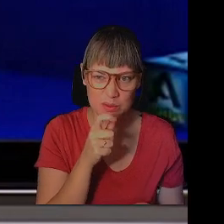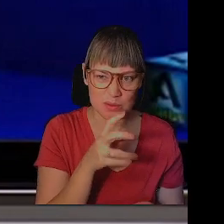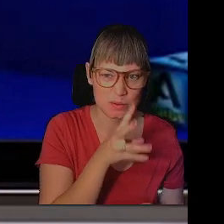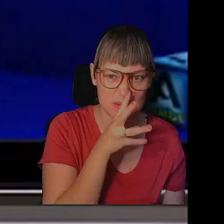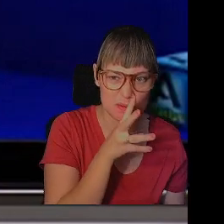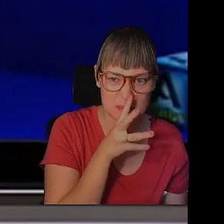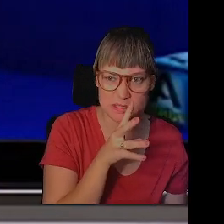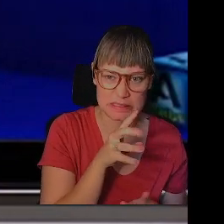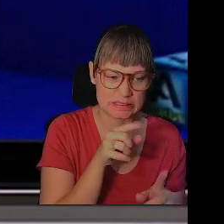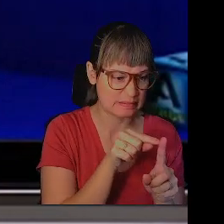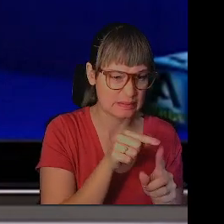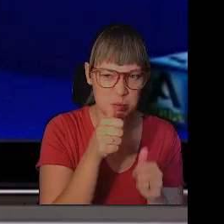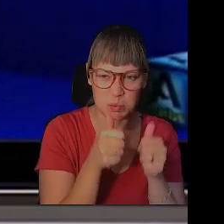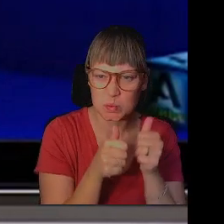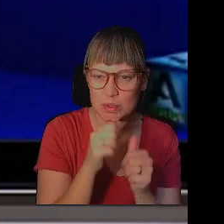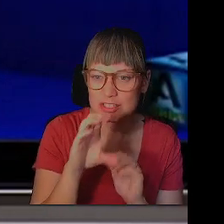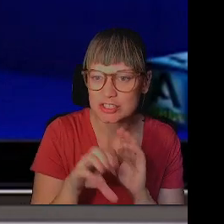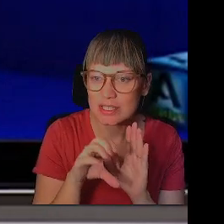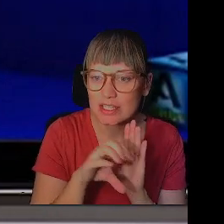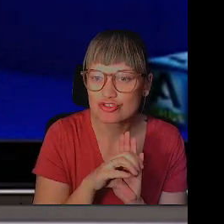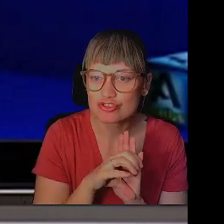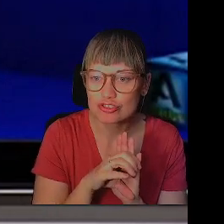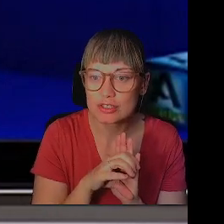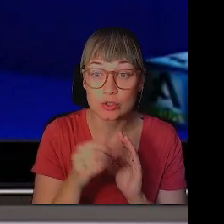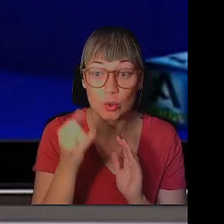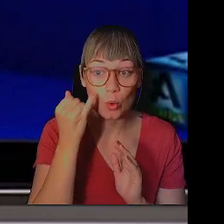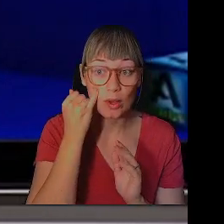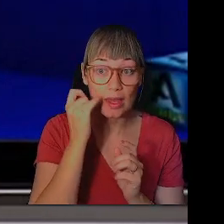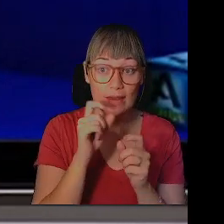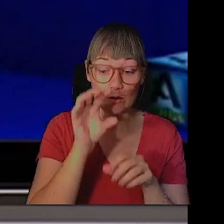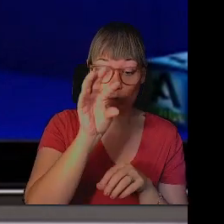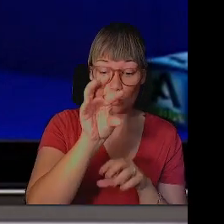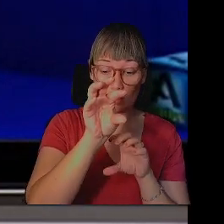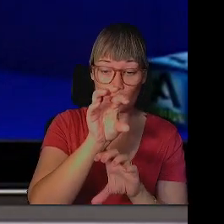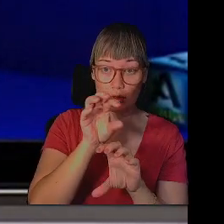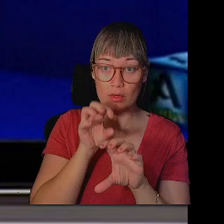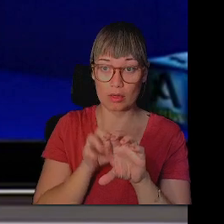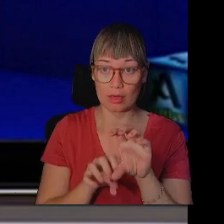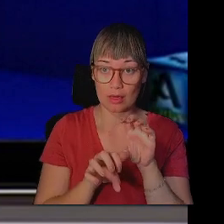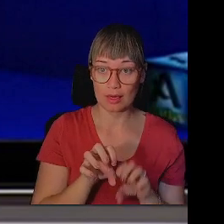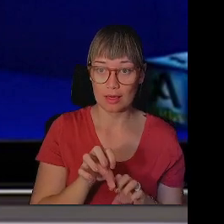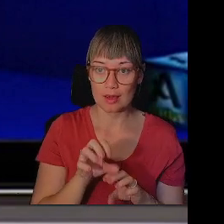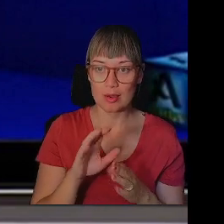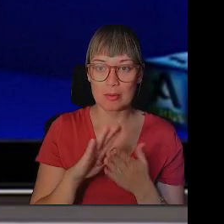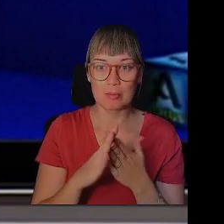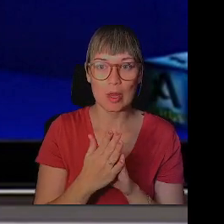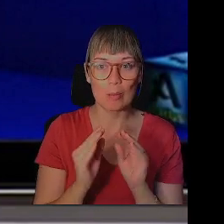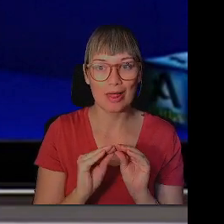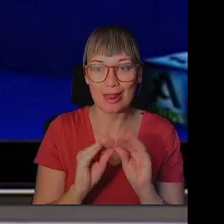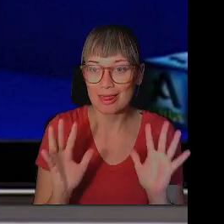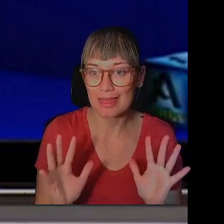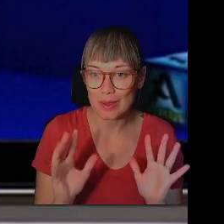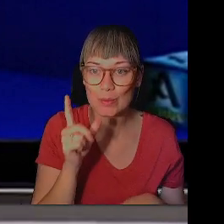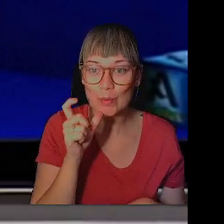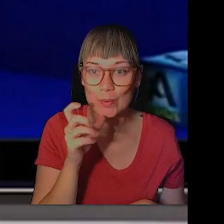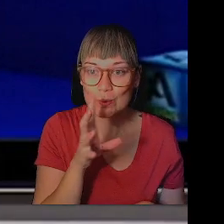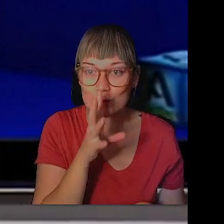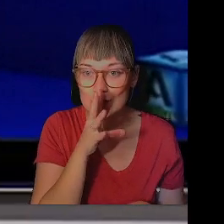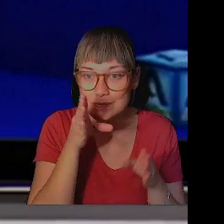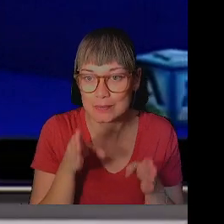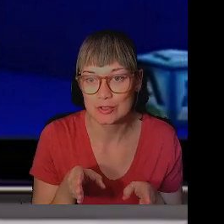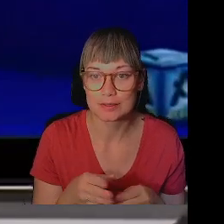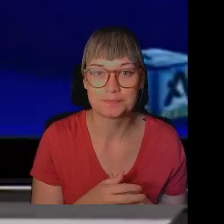paragraph when you change speakers, makes it clear that we are changing speakers. Adding speaker tags